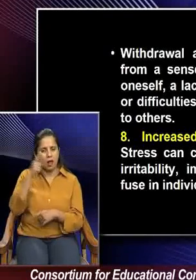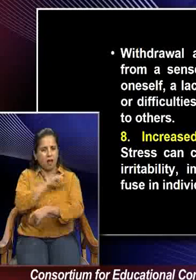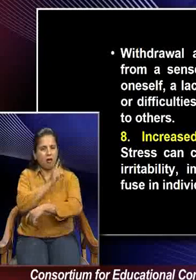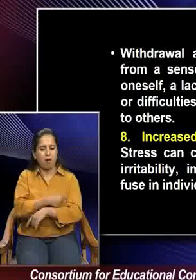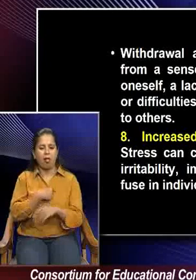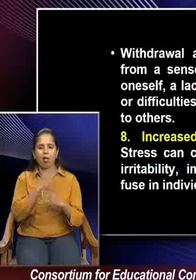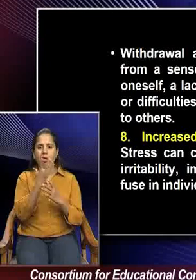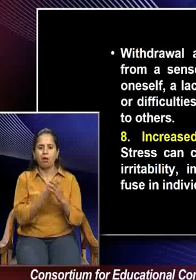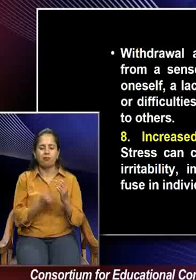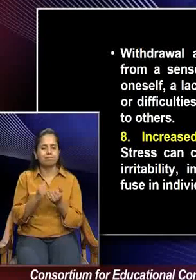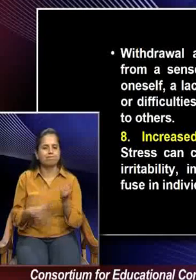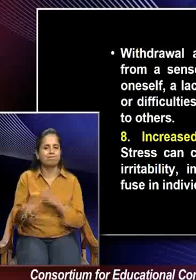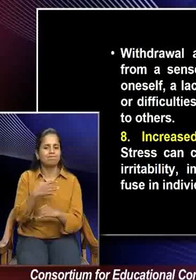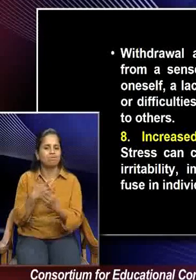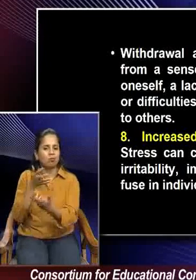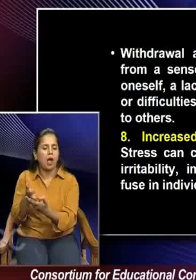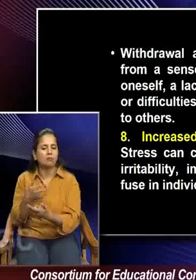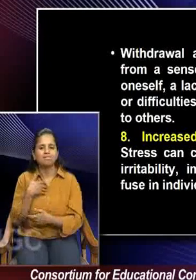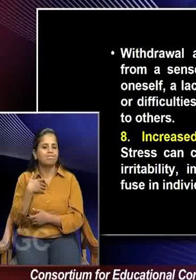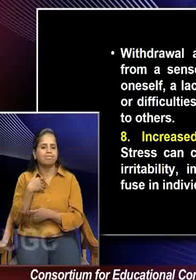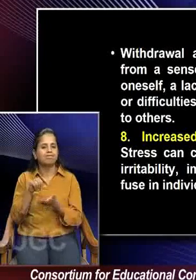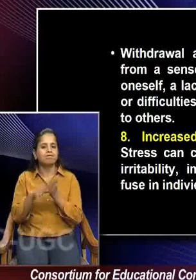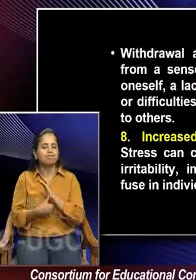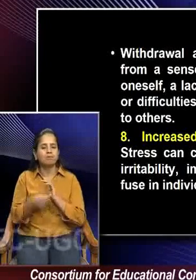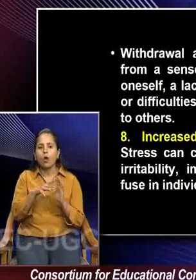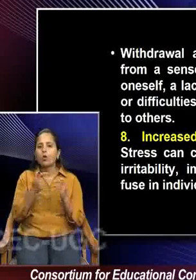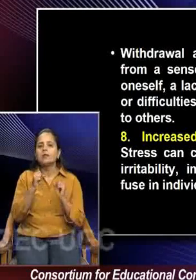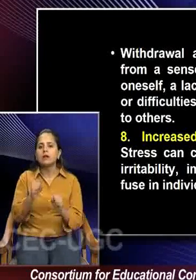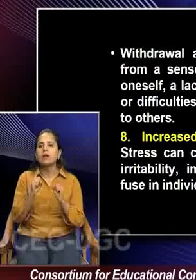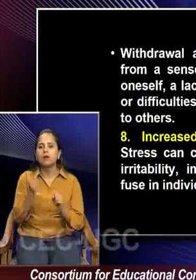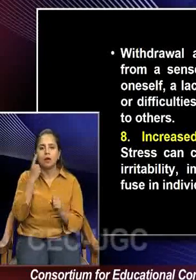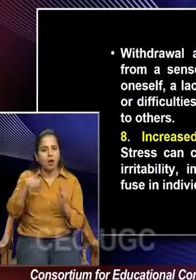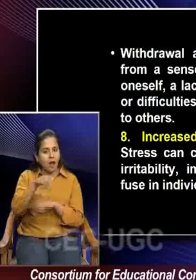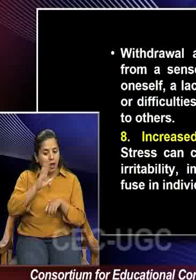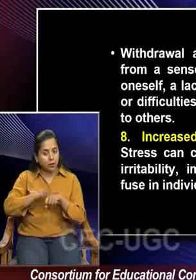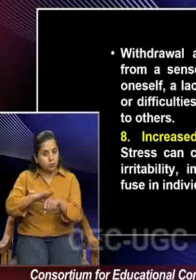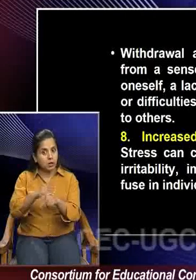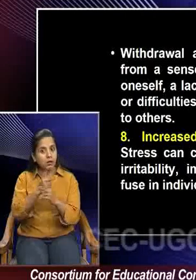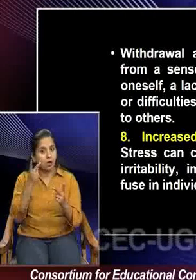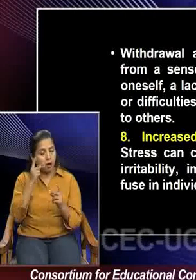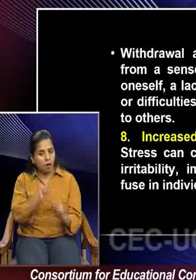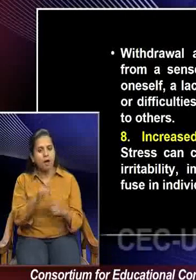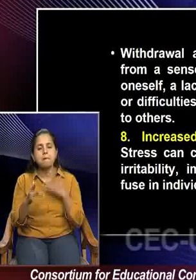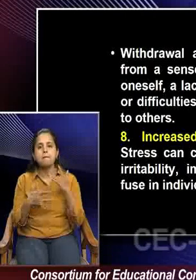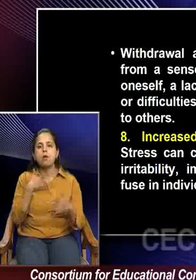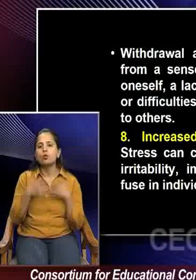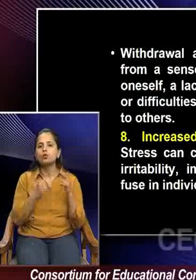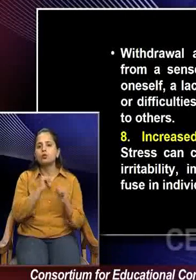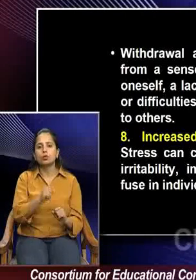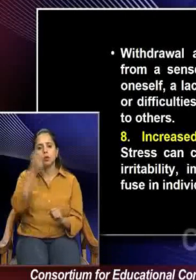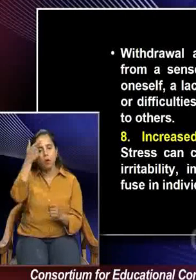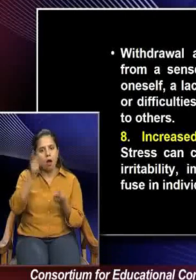to socialize, and difficulties in experiencing emotions to